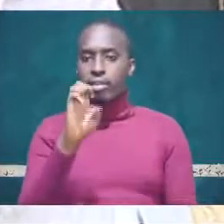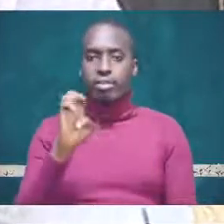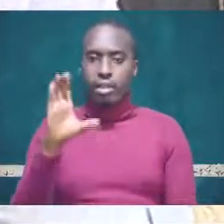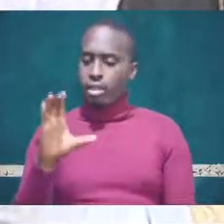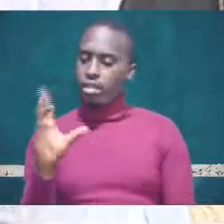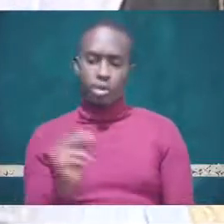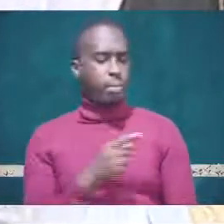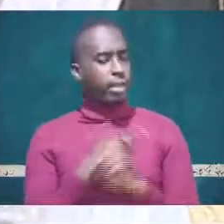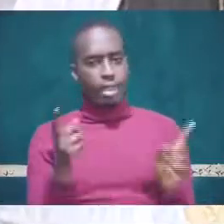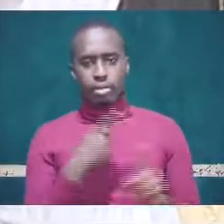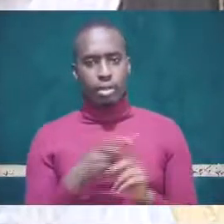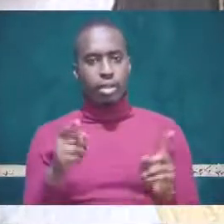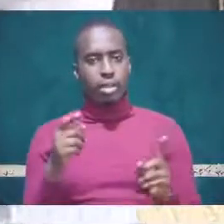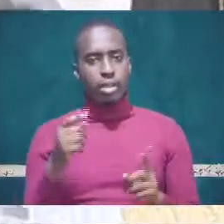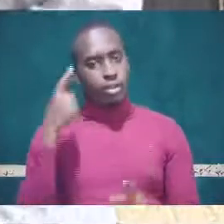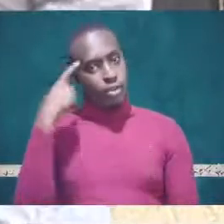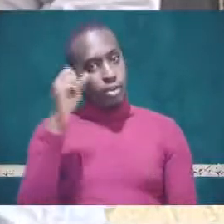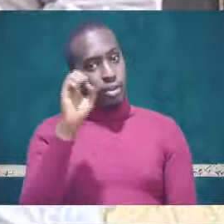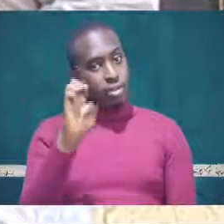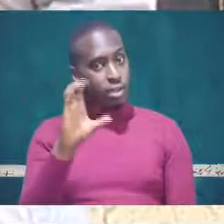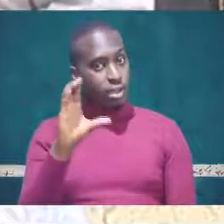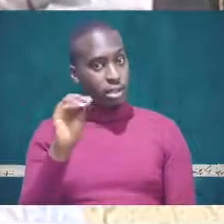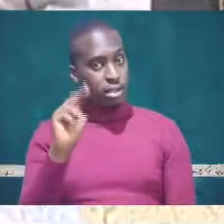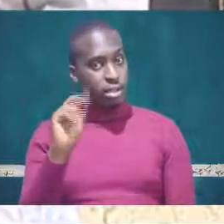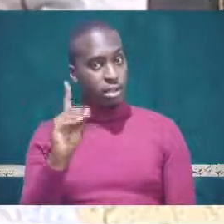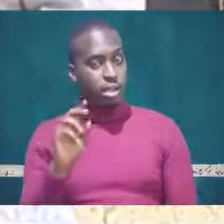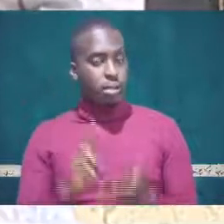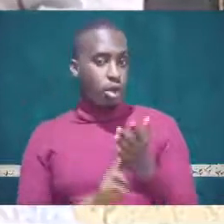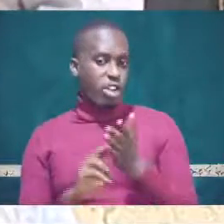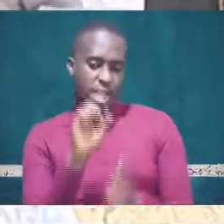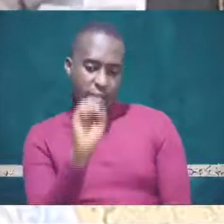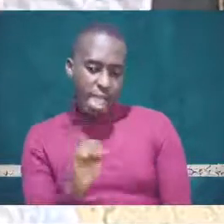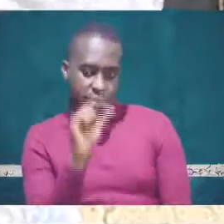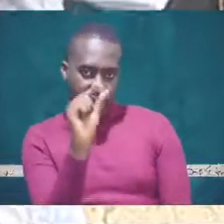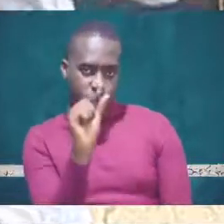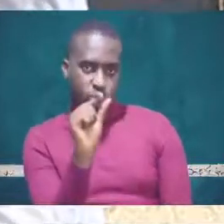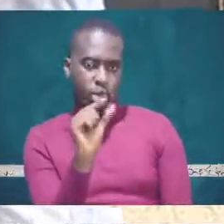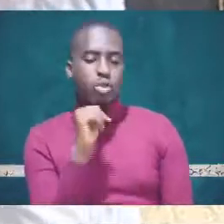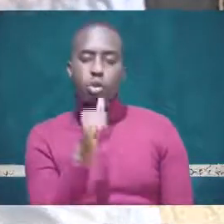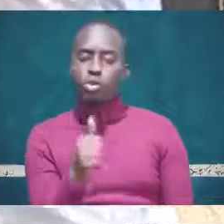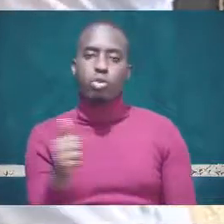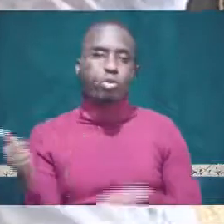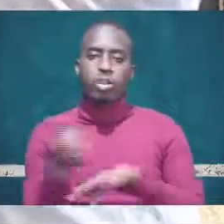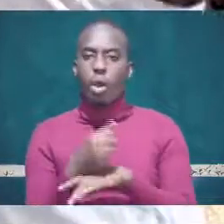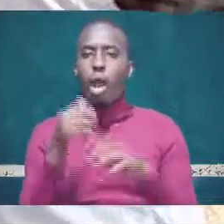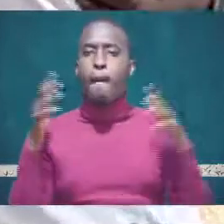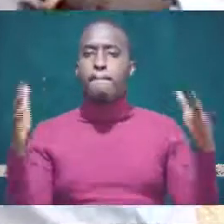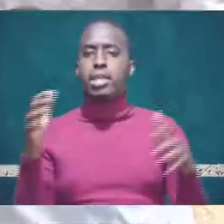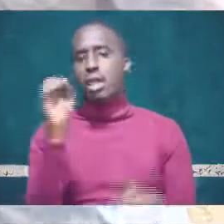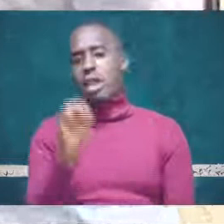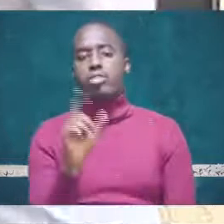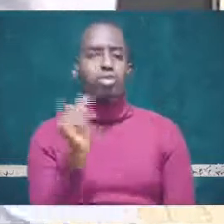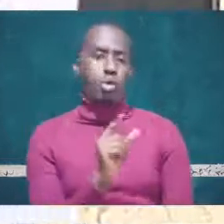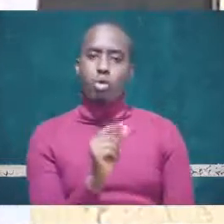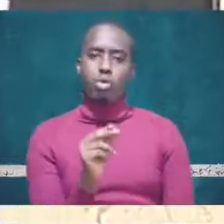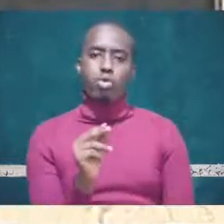completely different. The abbreviation for the symbol for second is small s. Don't put capital S. It is